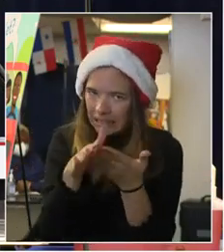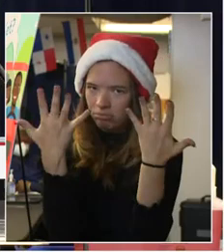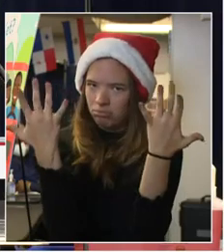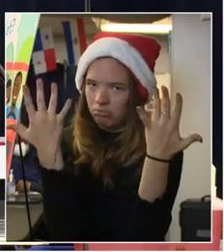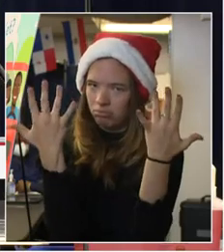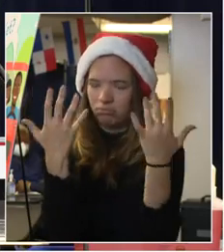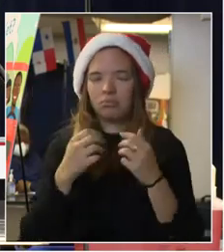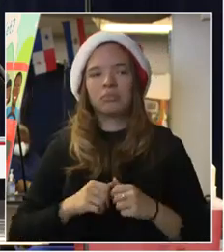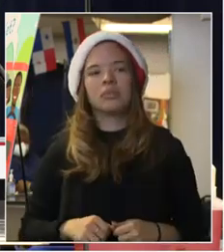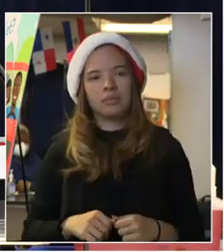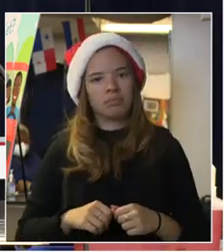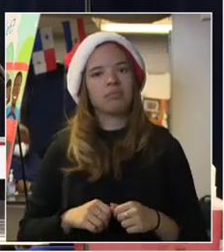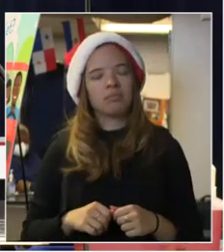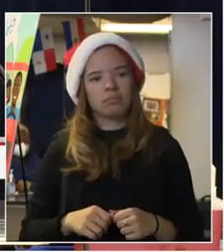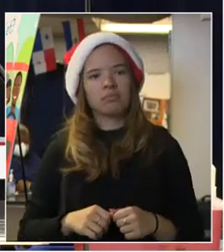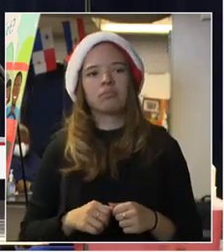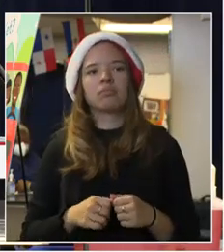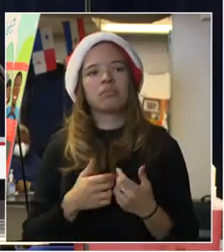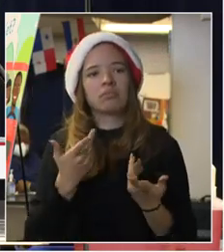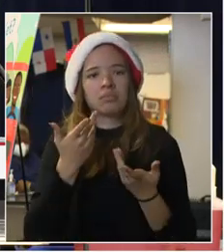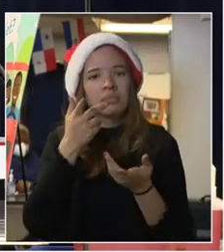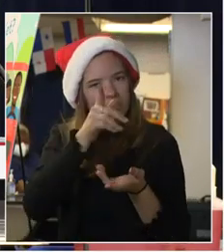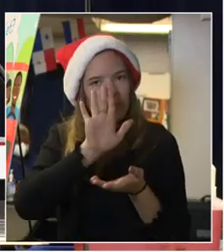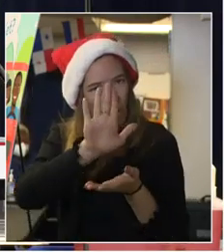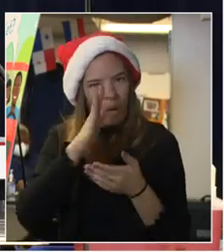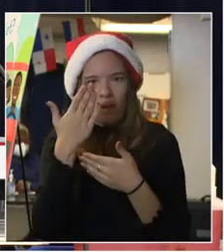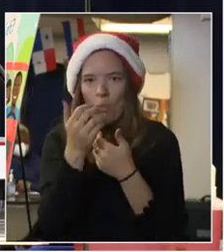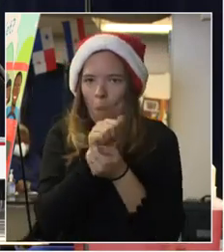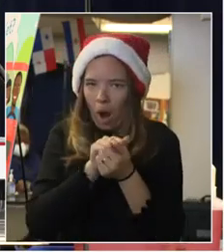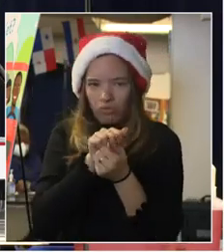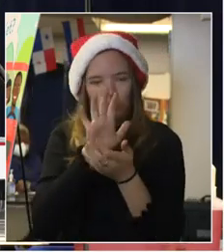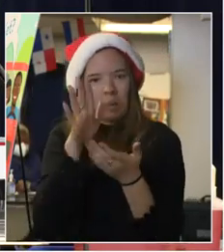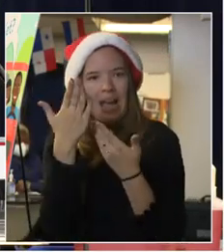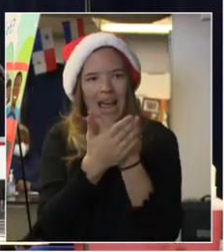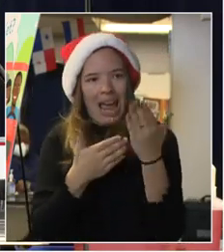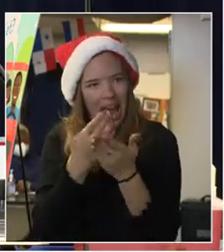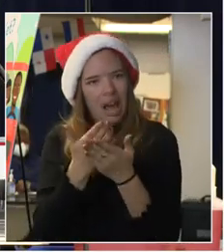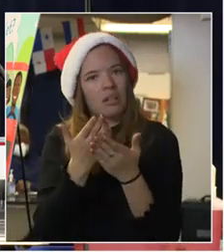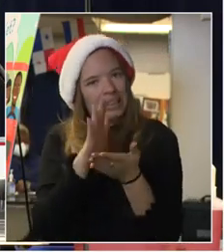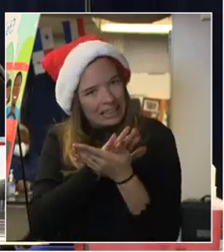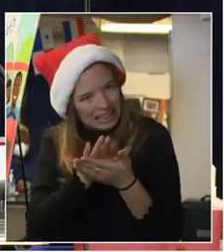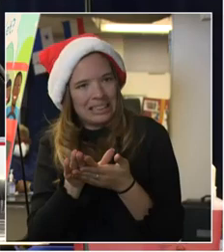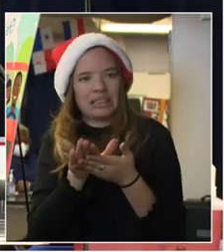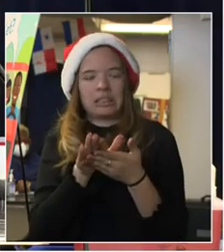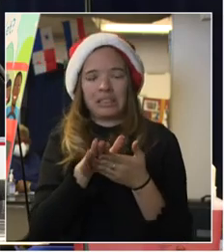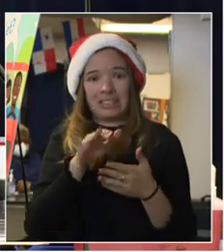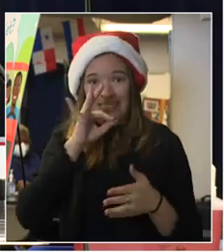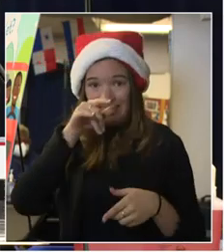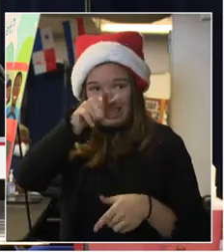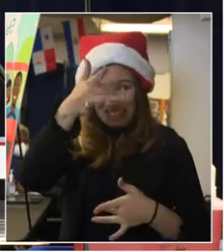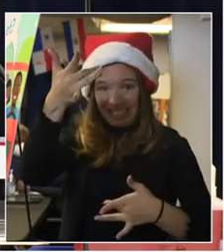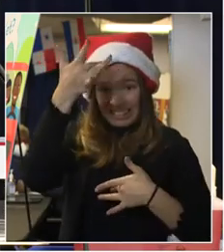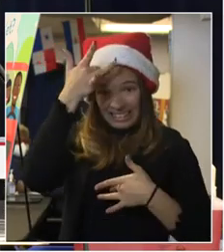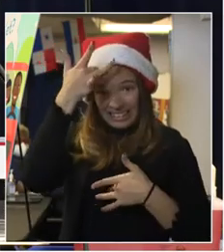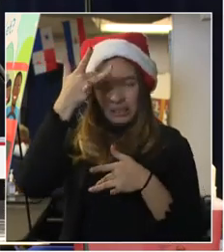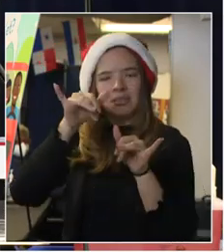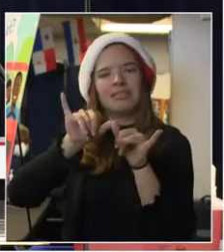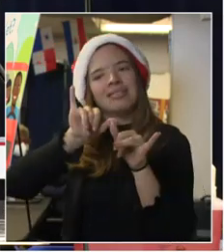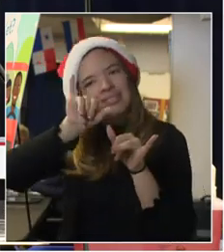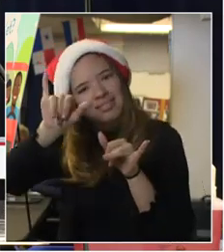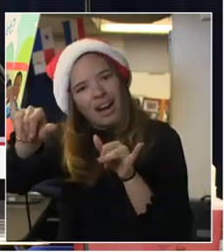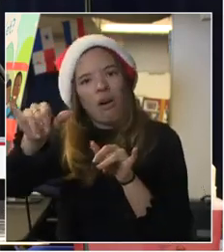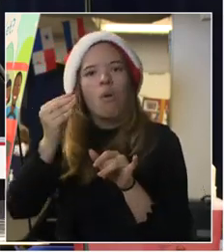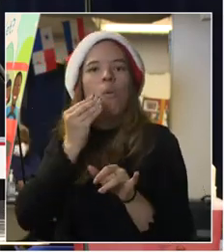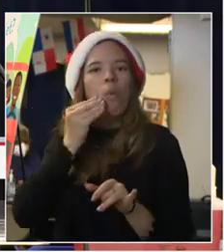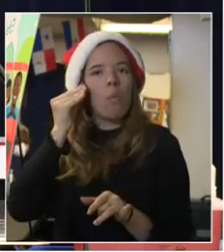use of hand sanitizer. Staying home if you're feeling sick, and reach out to your